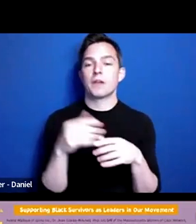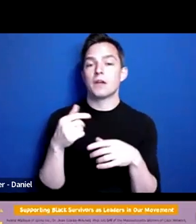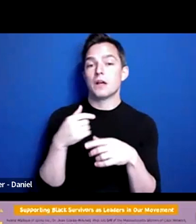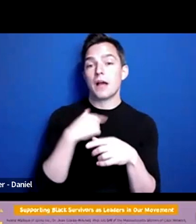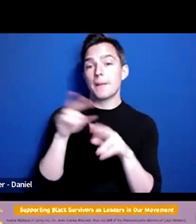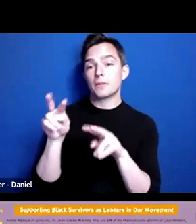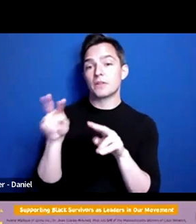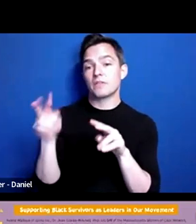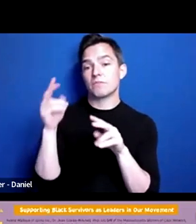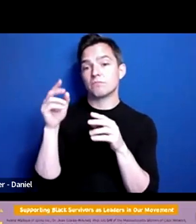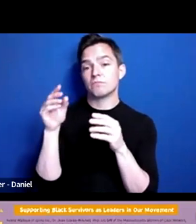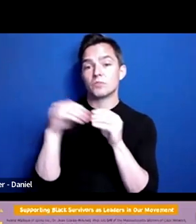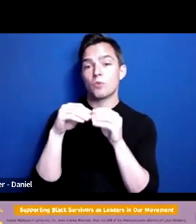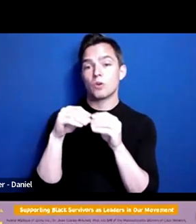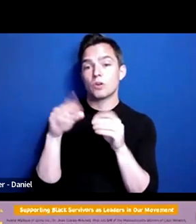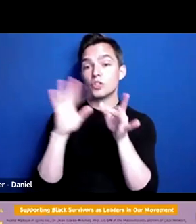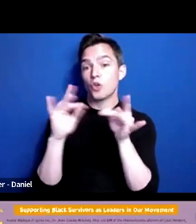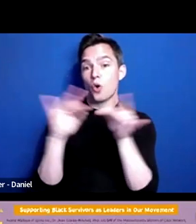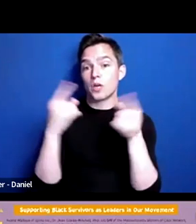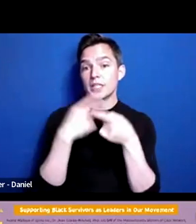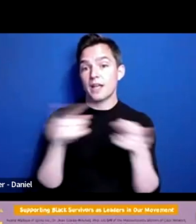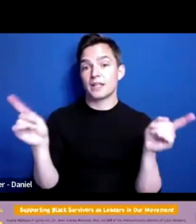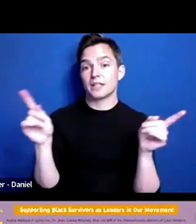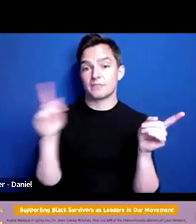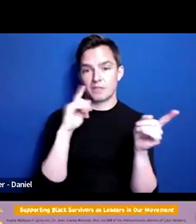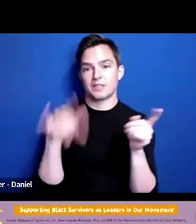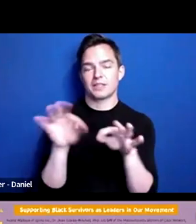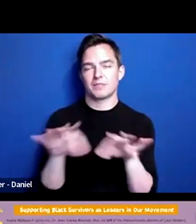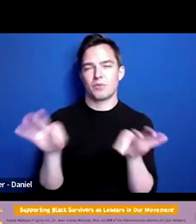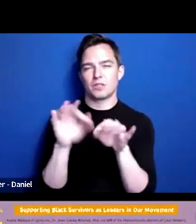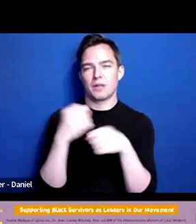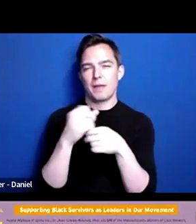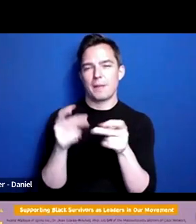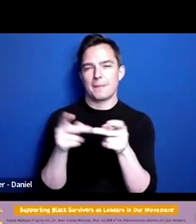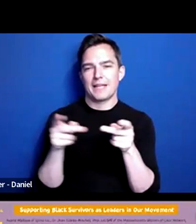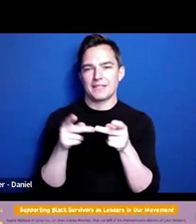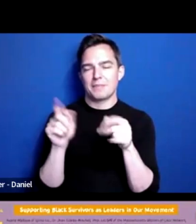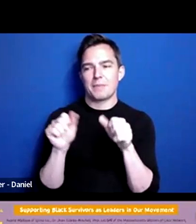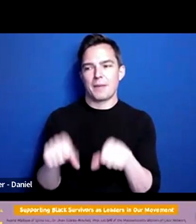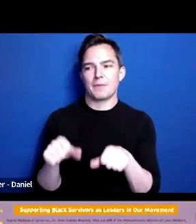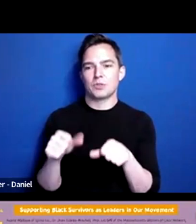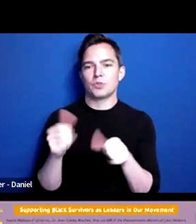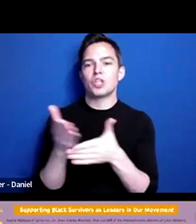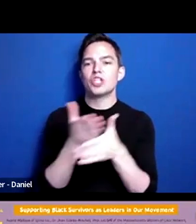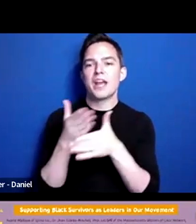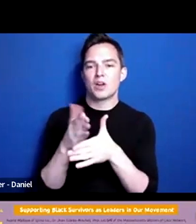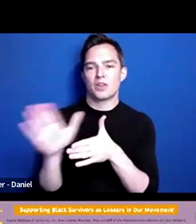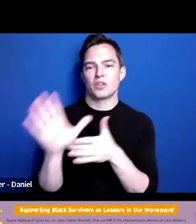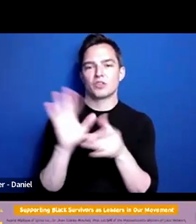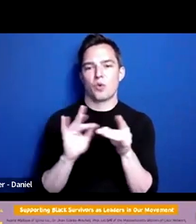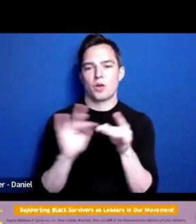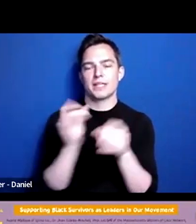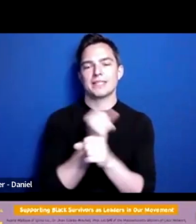more storytelling. I think that it's important that we create spaces for folks to be able to share their story safely. And